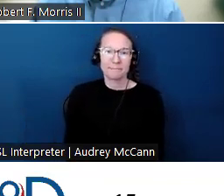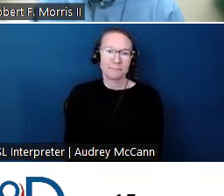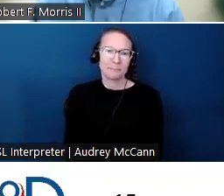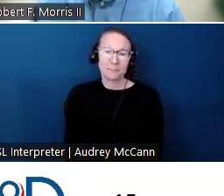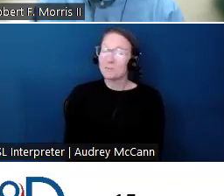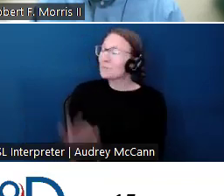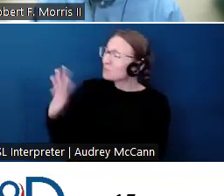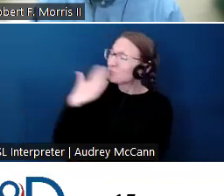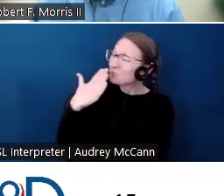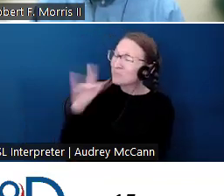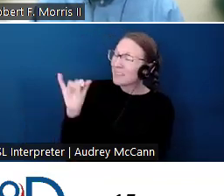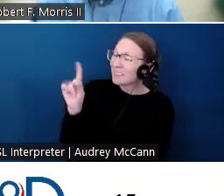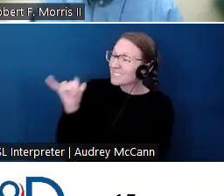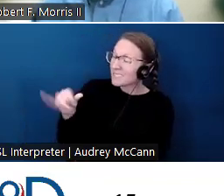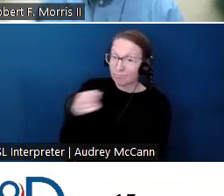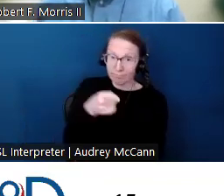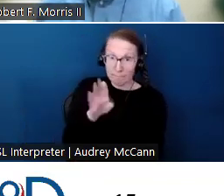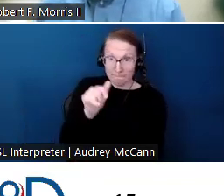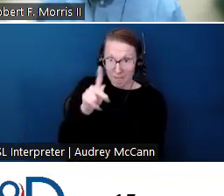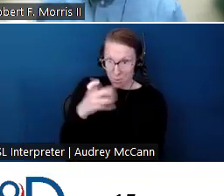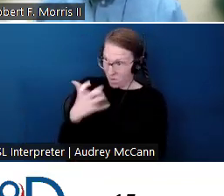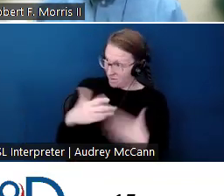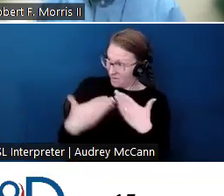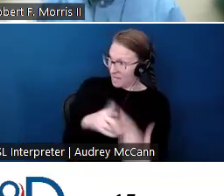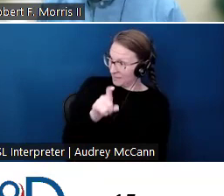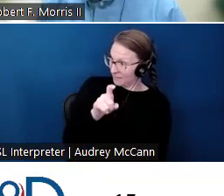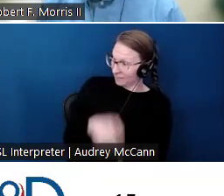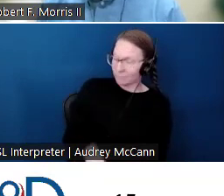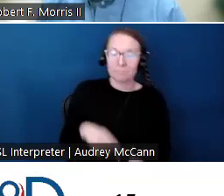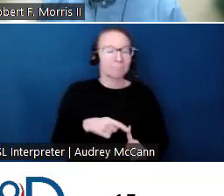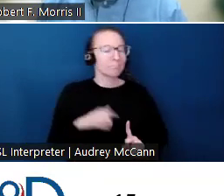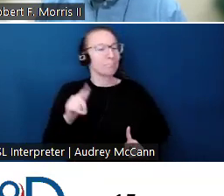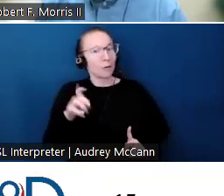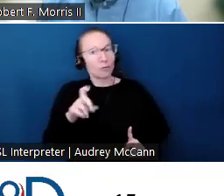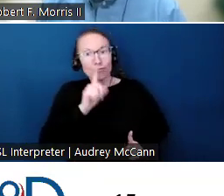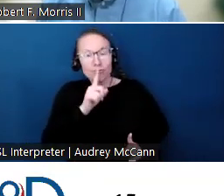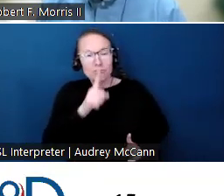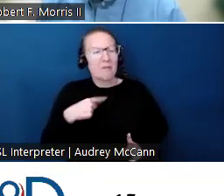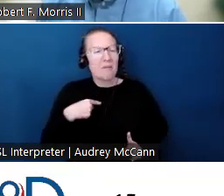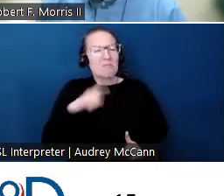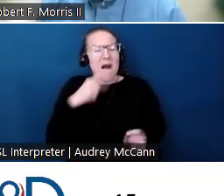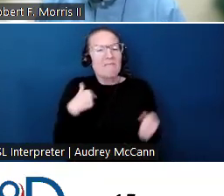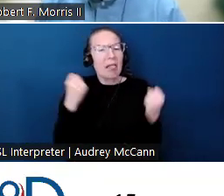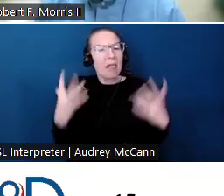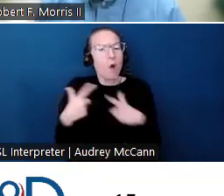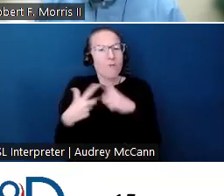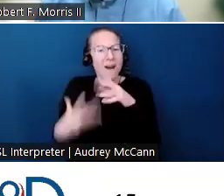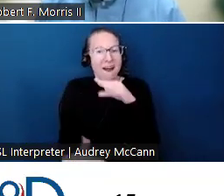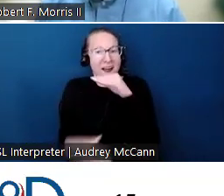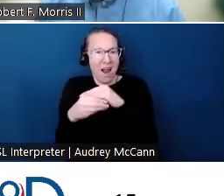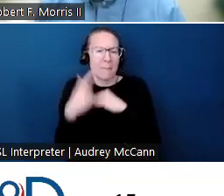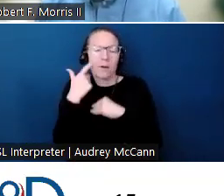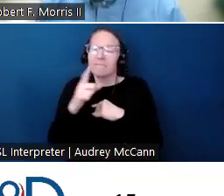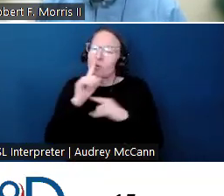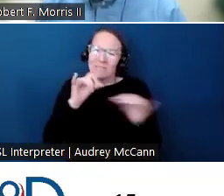Thanks, Lindsay. And Blake, do you want to go next? Sure. I don't really have a lot to add to that because it's very similar